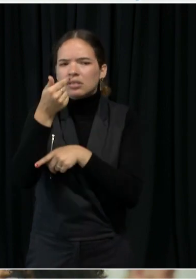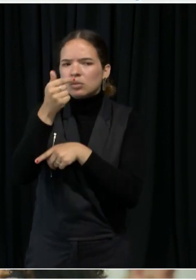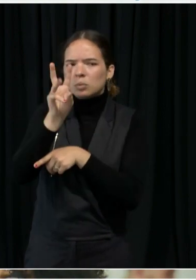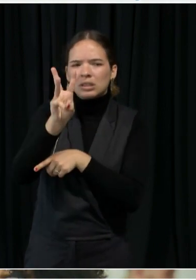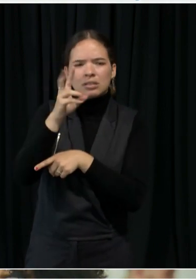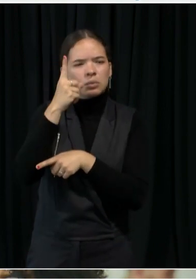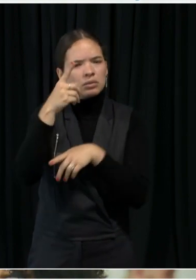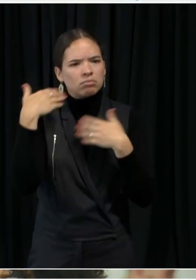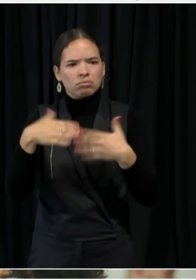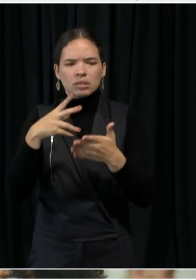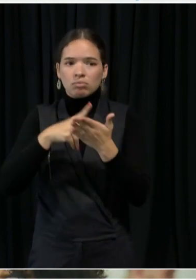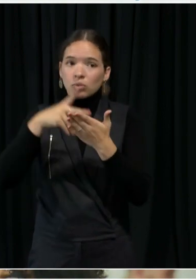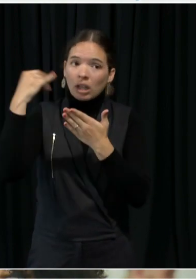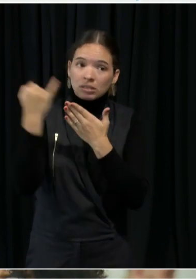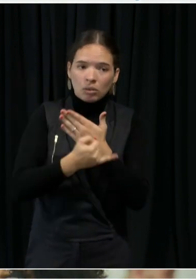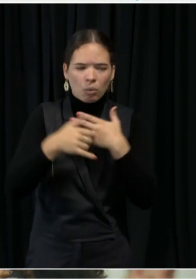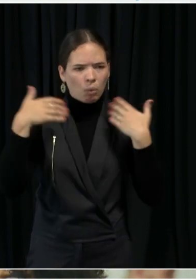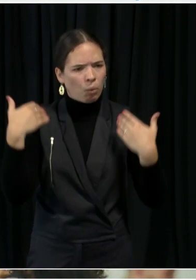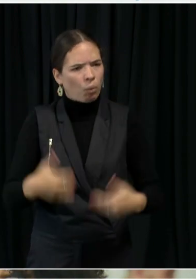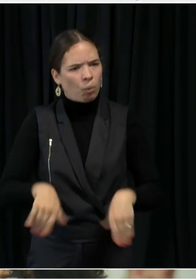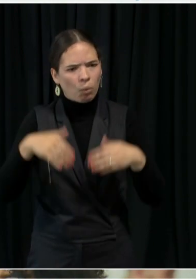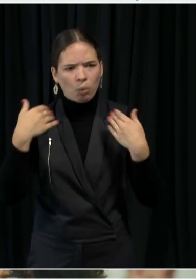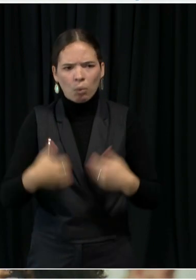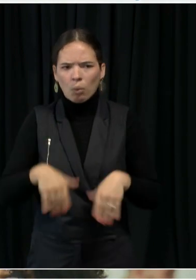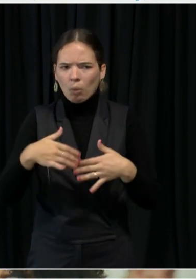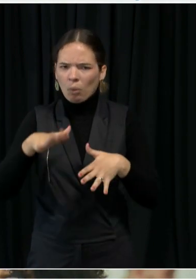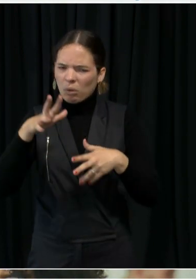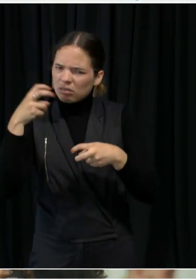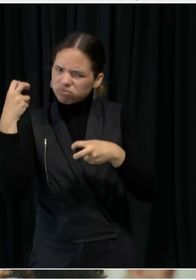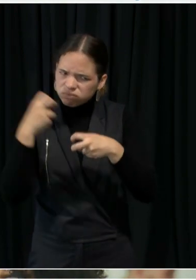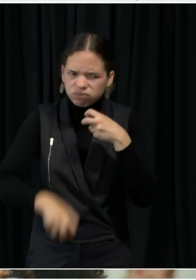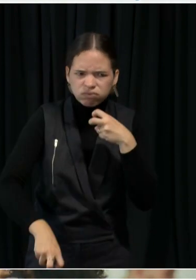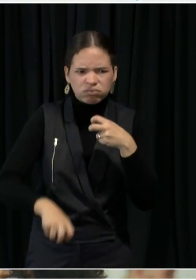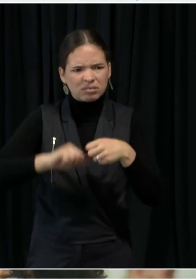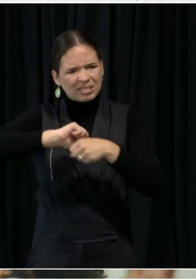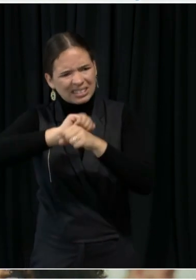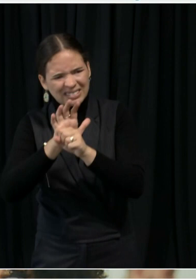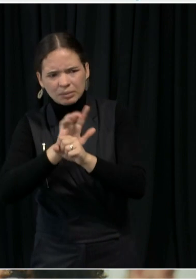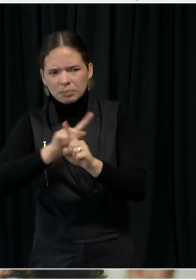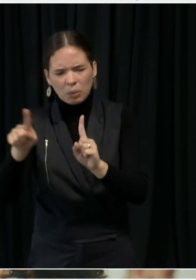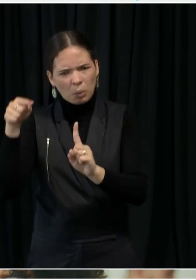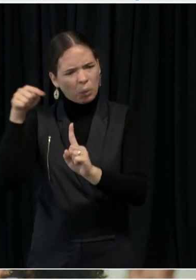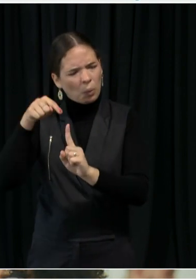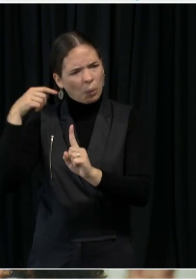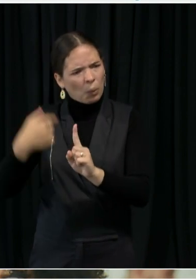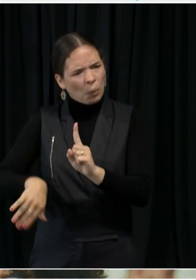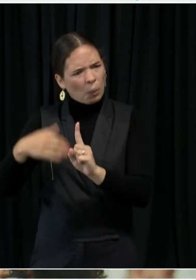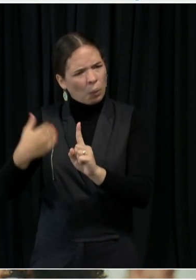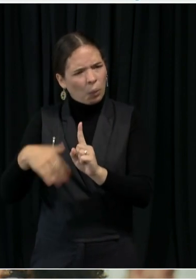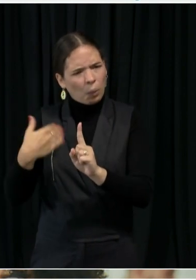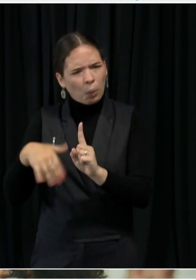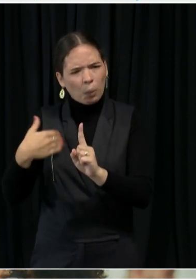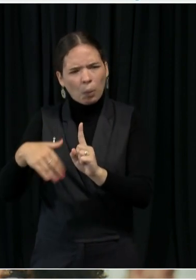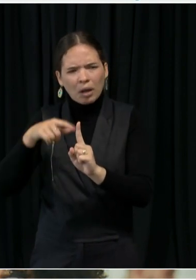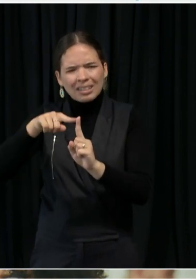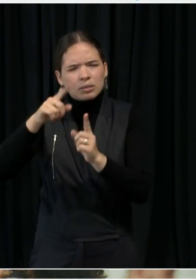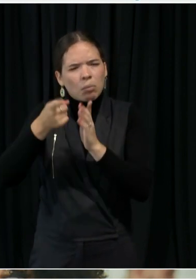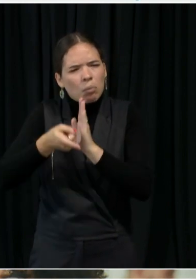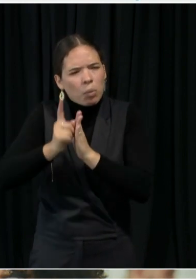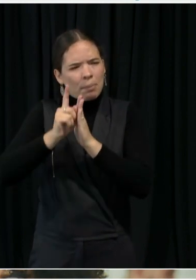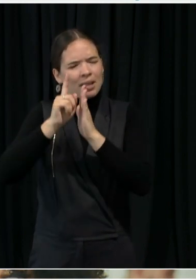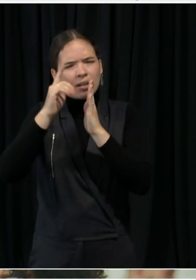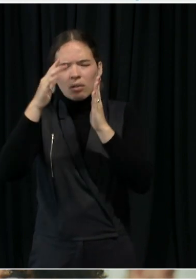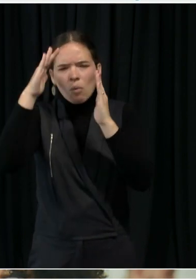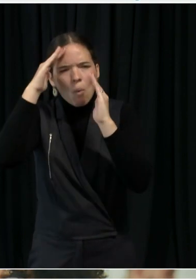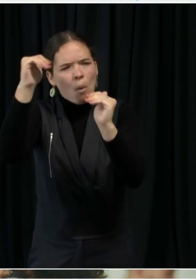project that throughout the dark days of COVID has kind of served as a moment of hope and